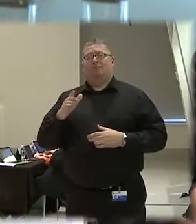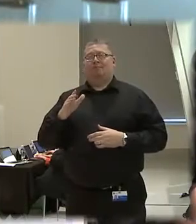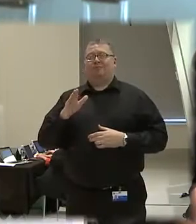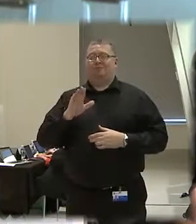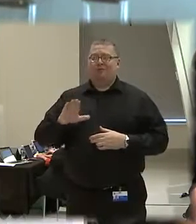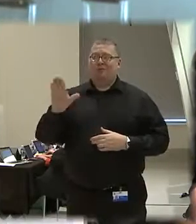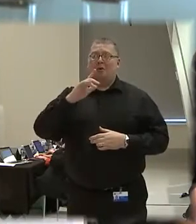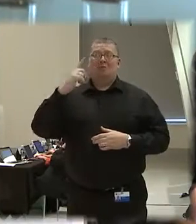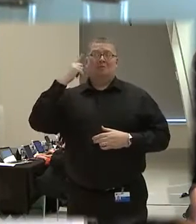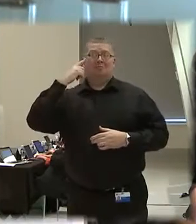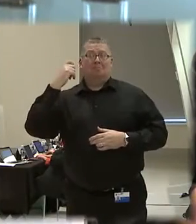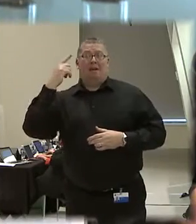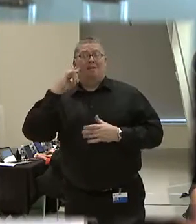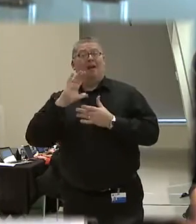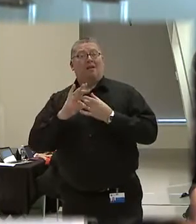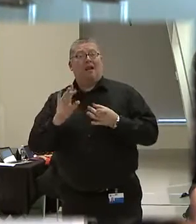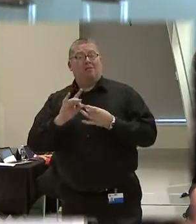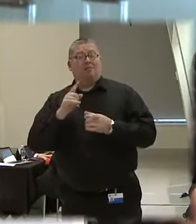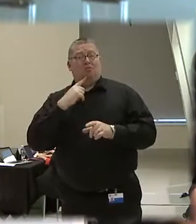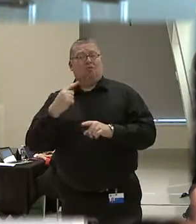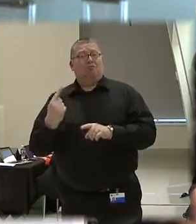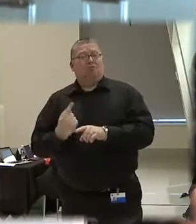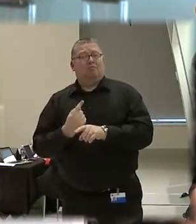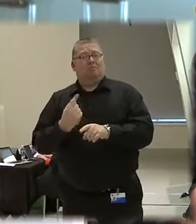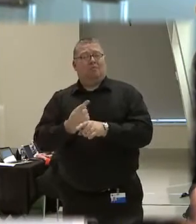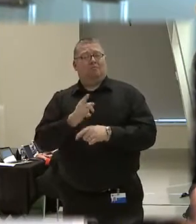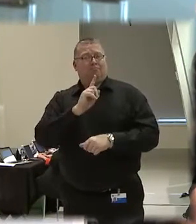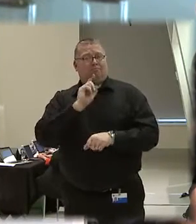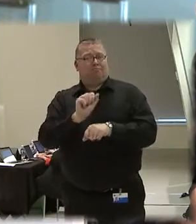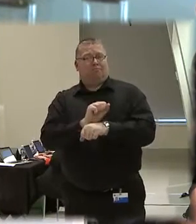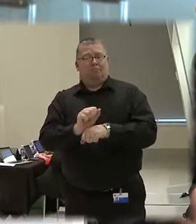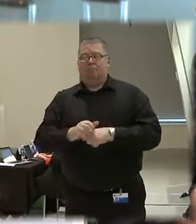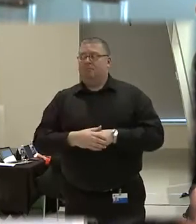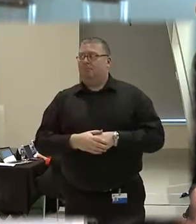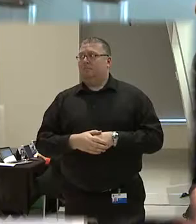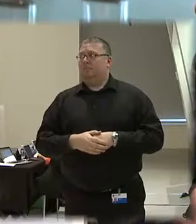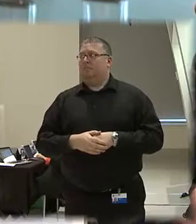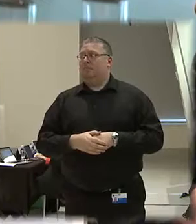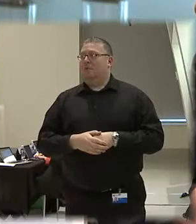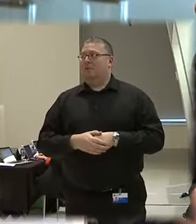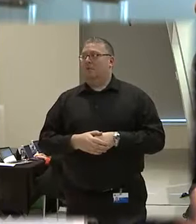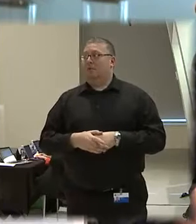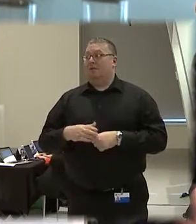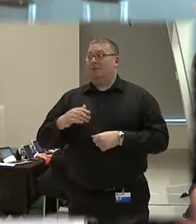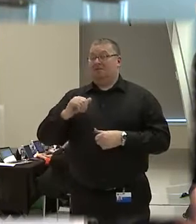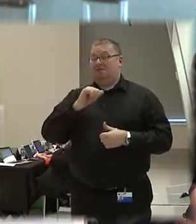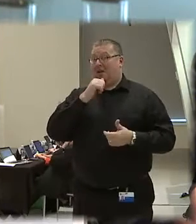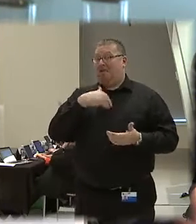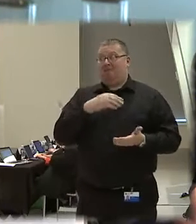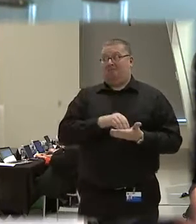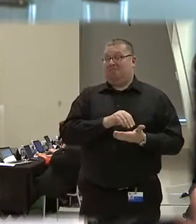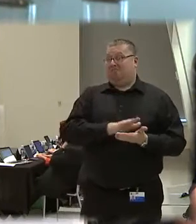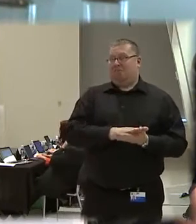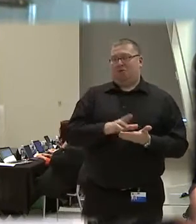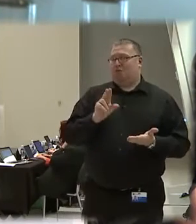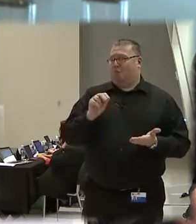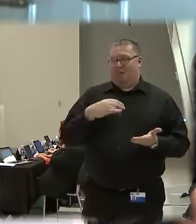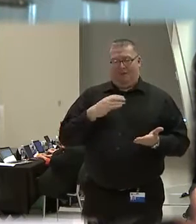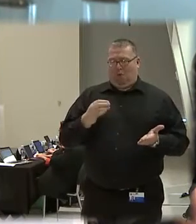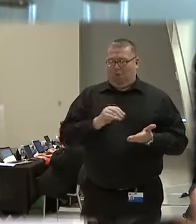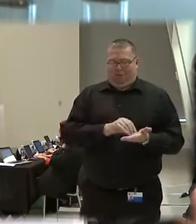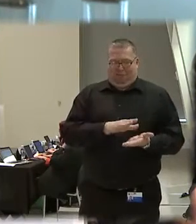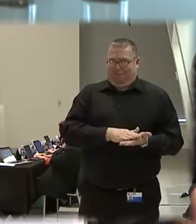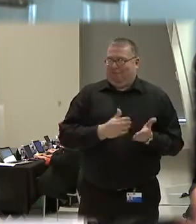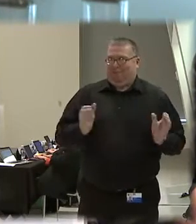speculative comments are correct in that, is it not written down somewhere? No, it's not.